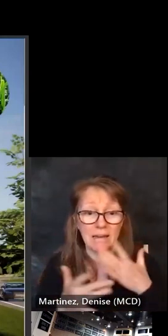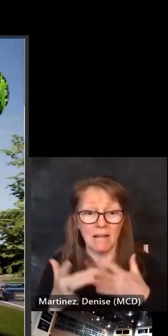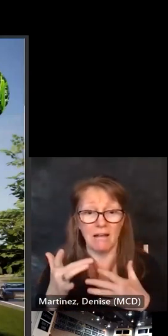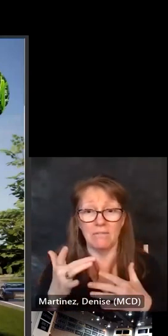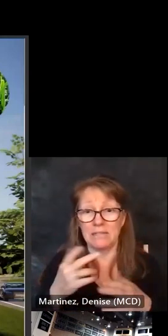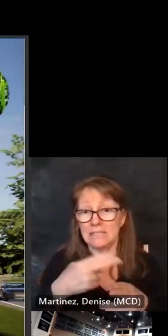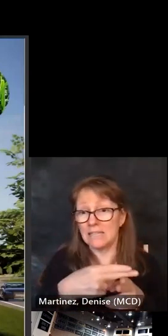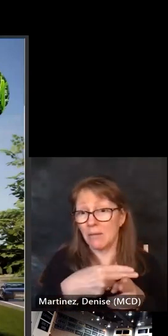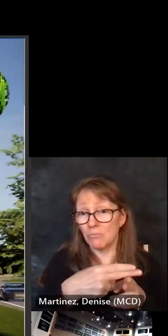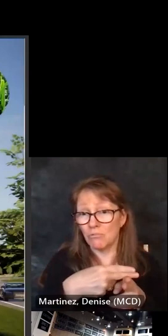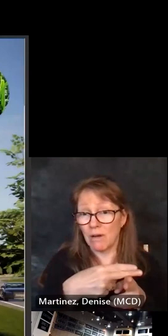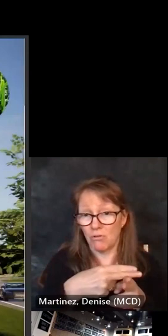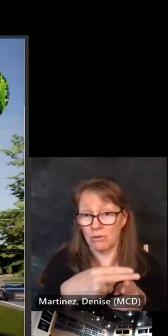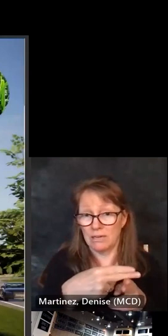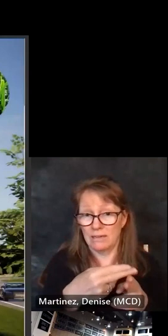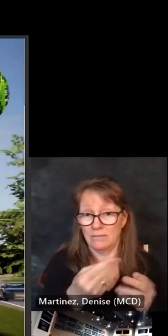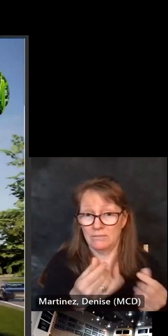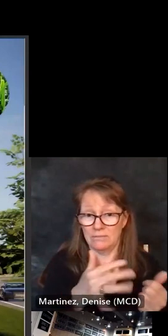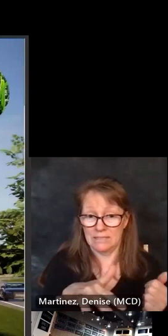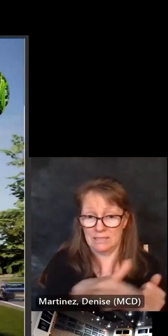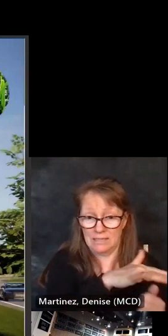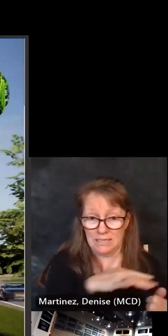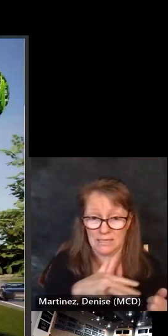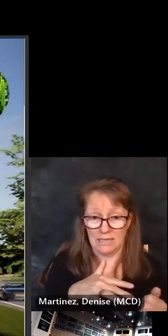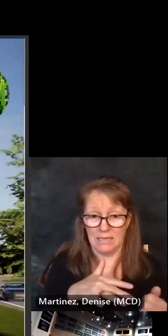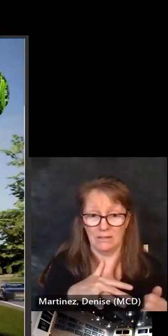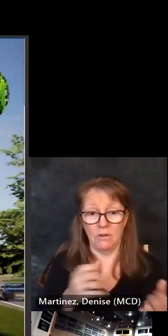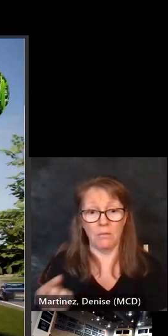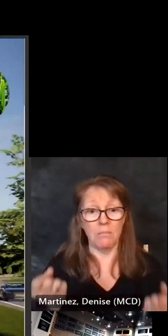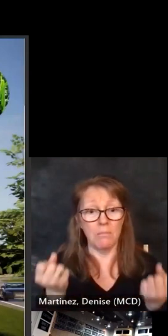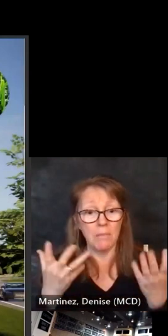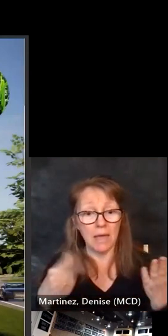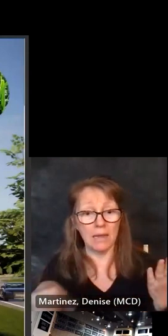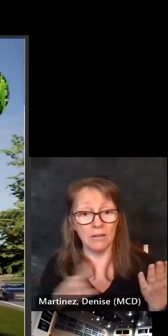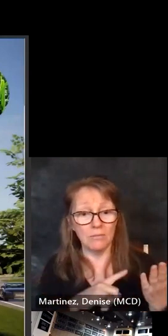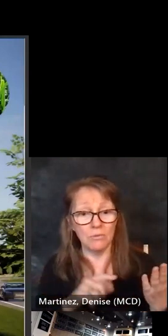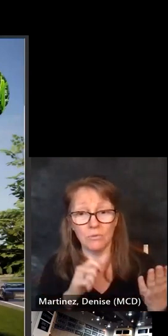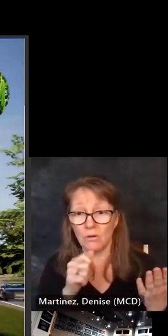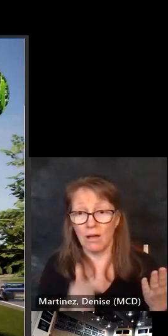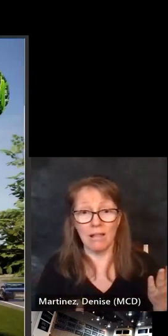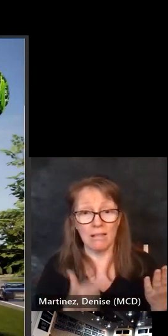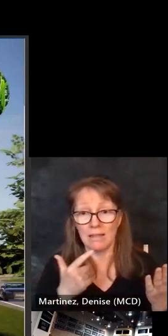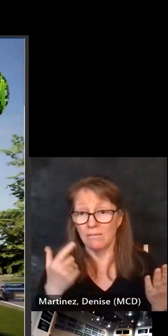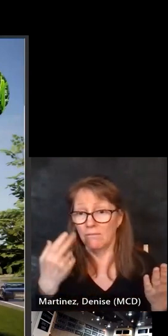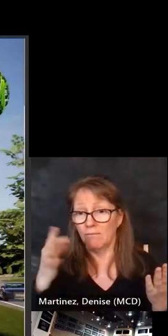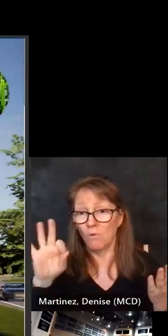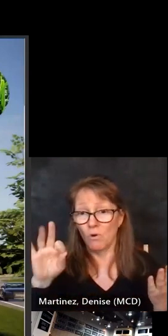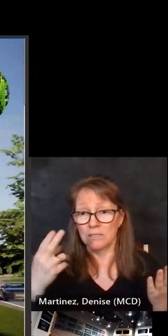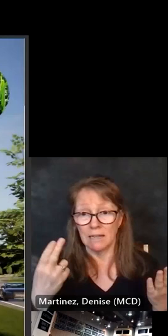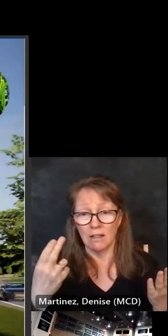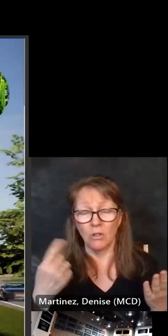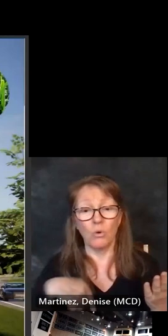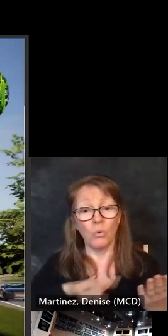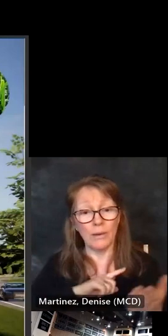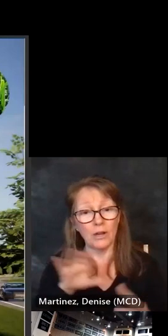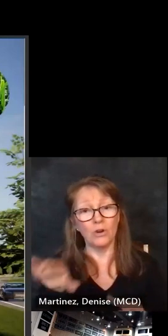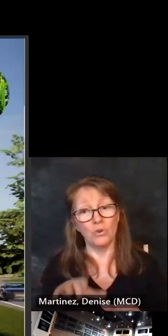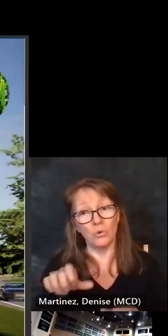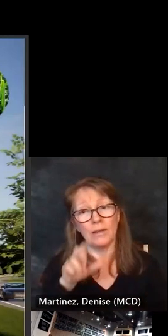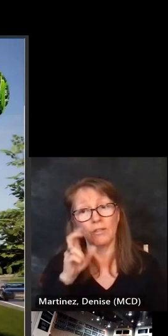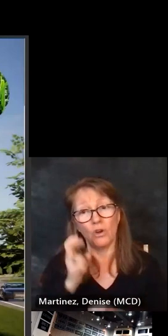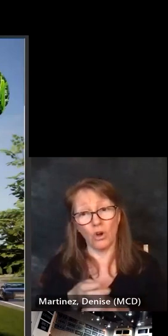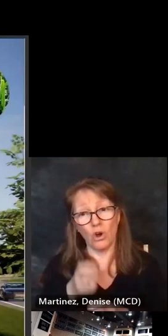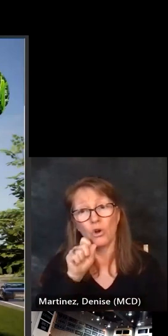facility. We're an NIMBY, not NIMBY, here in Forest Hills. We're doing the hard work that makes good cities